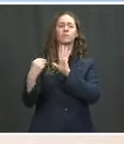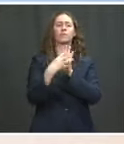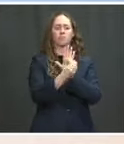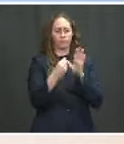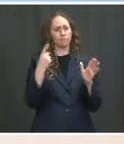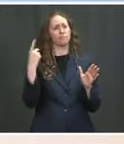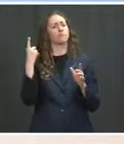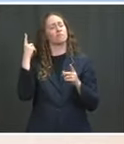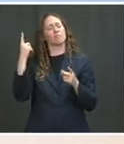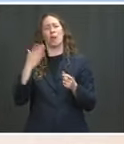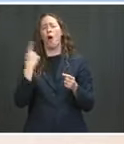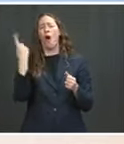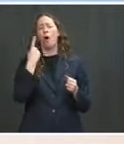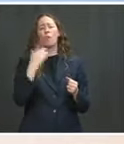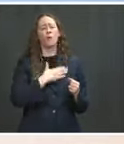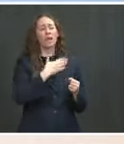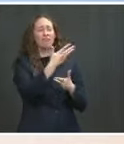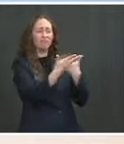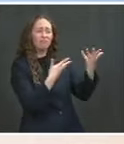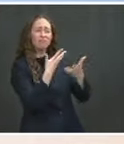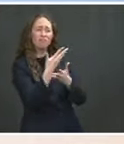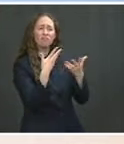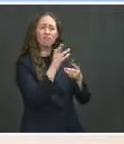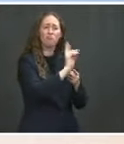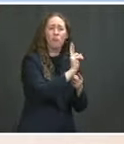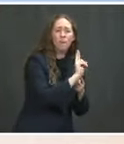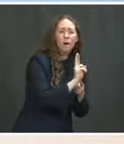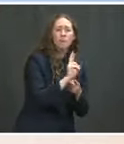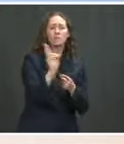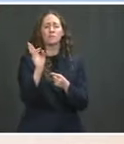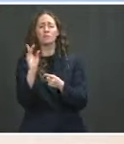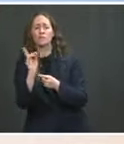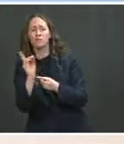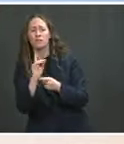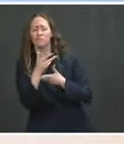both parties on addressing issues the American people have concerns about.